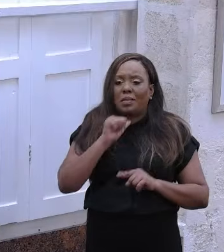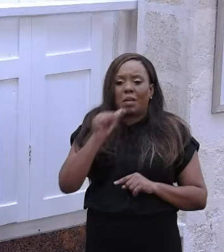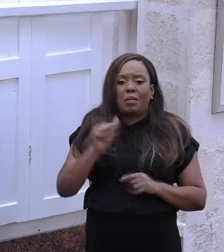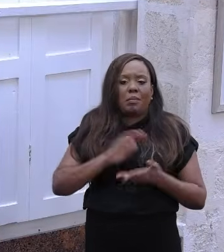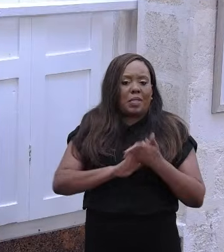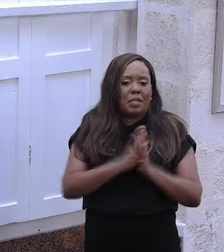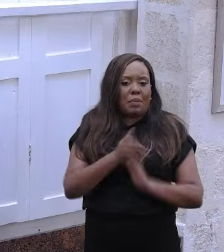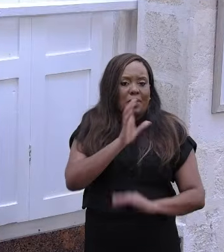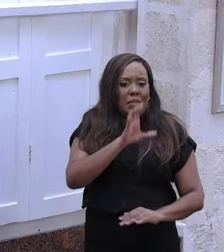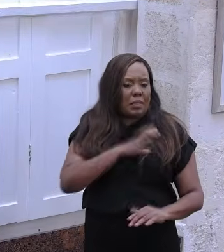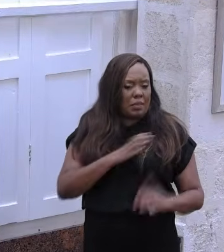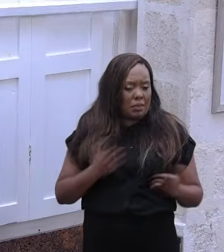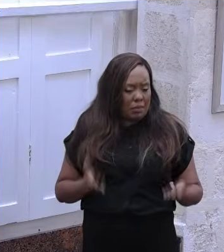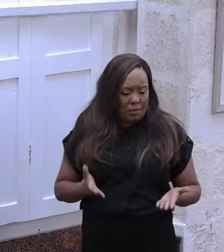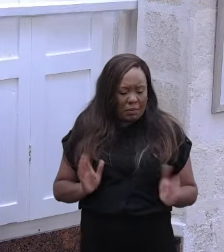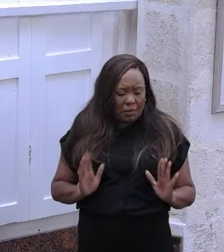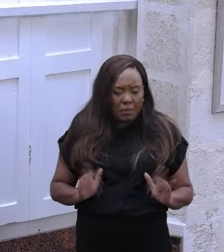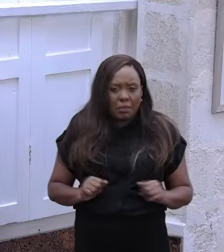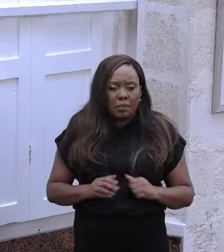short time.